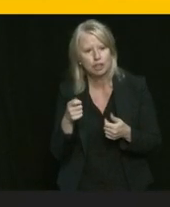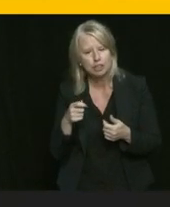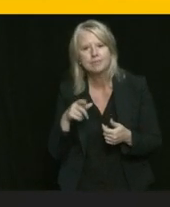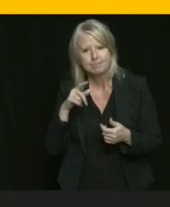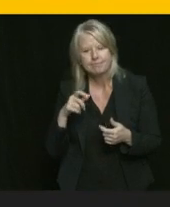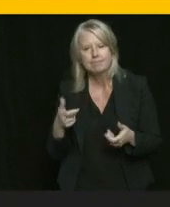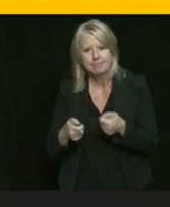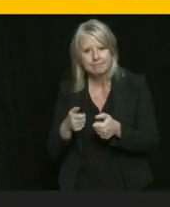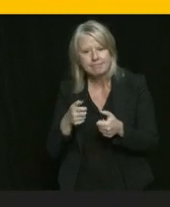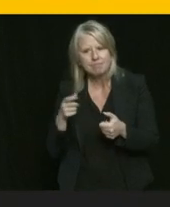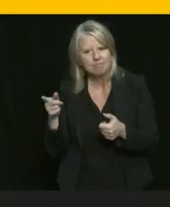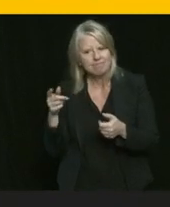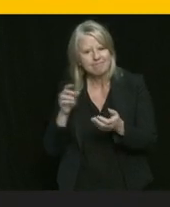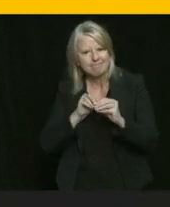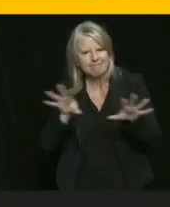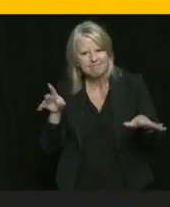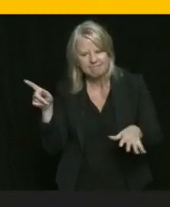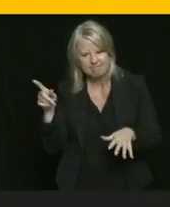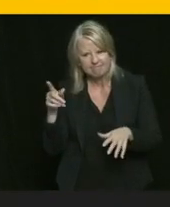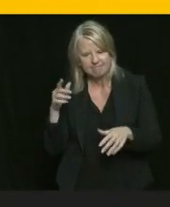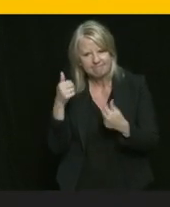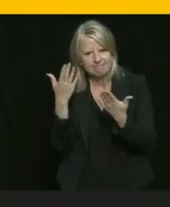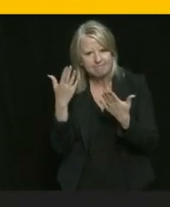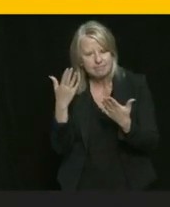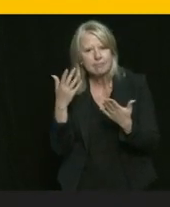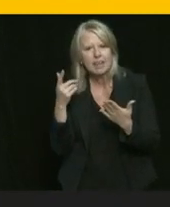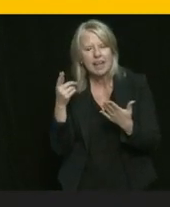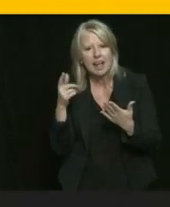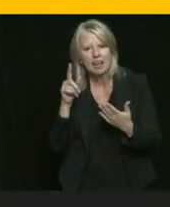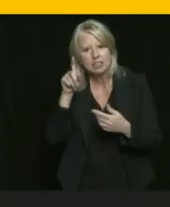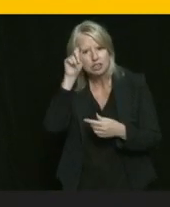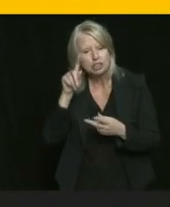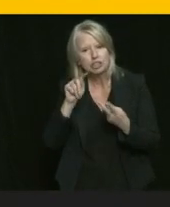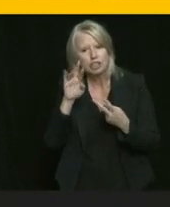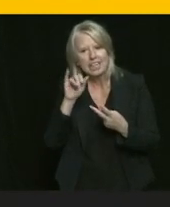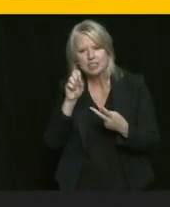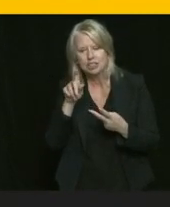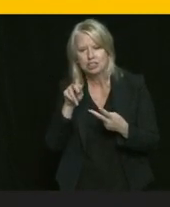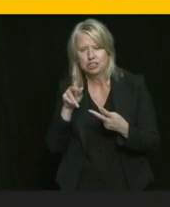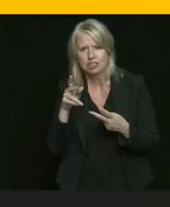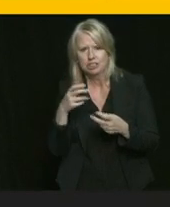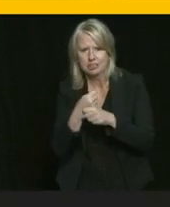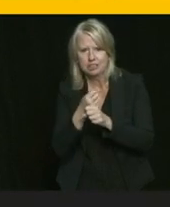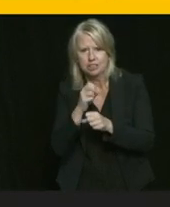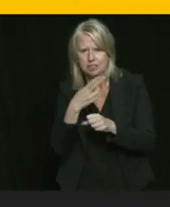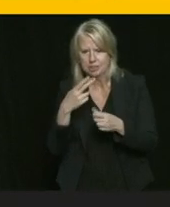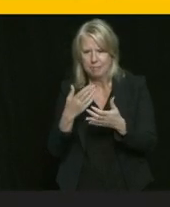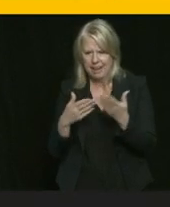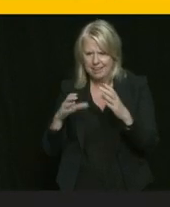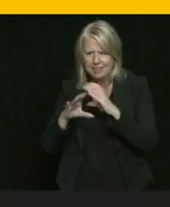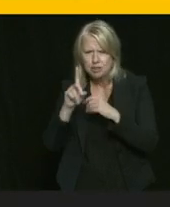the fact that they'd found Turkish-made drones with Canadian airstrike gear, which we had